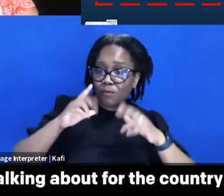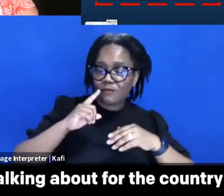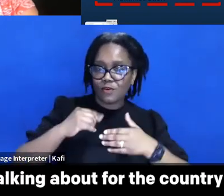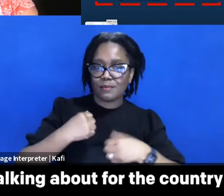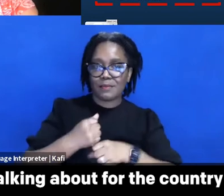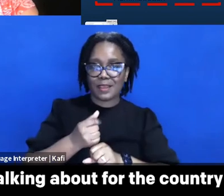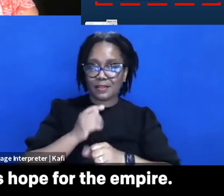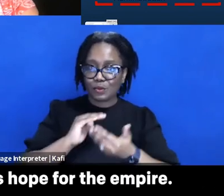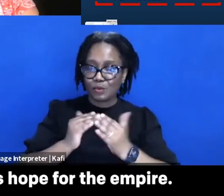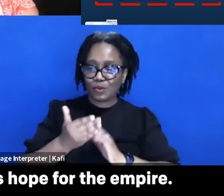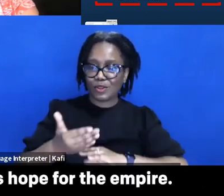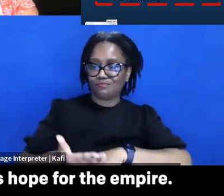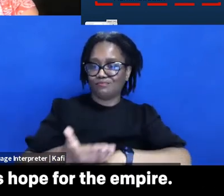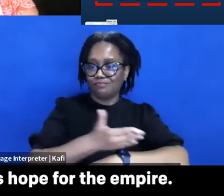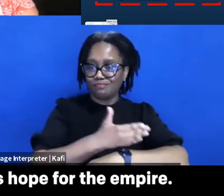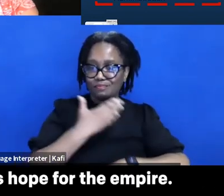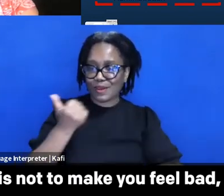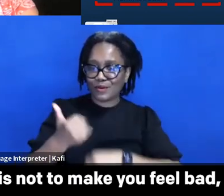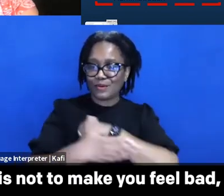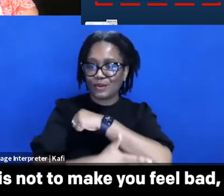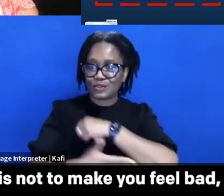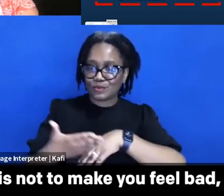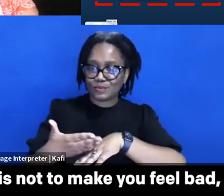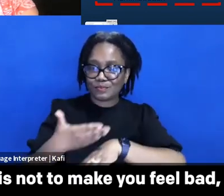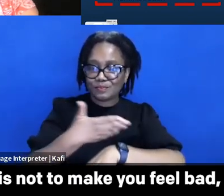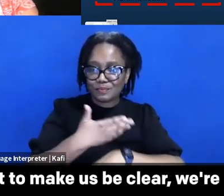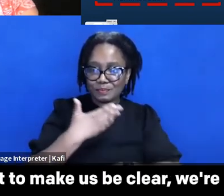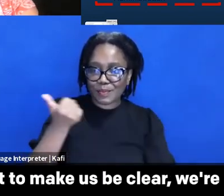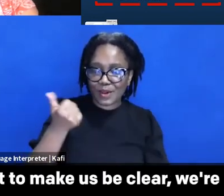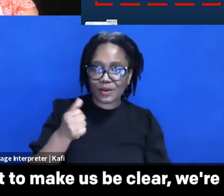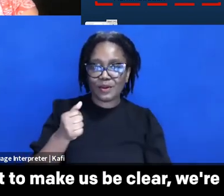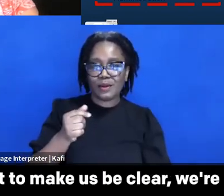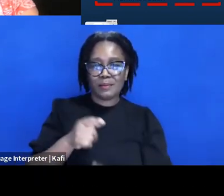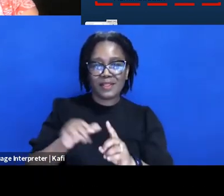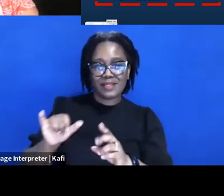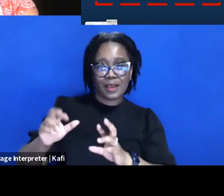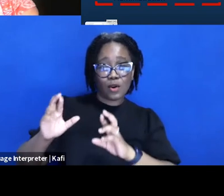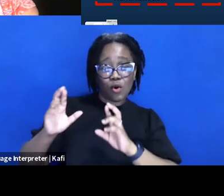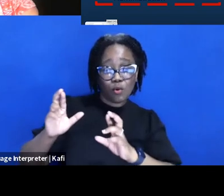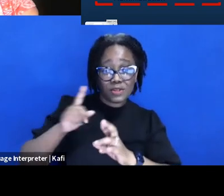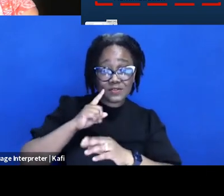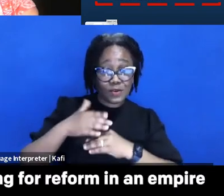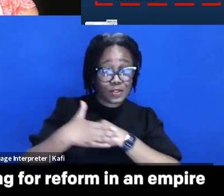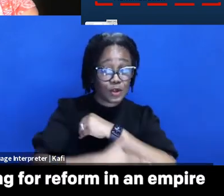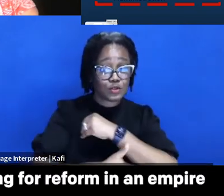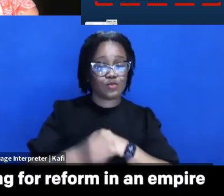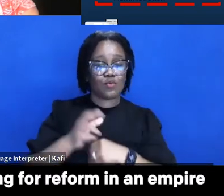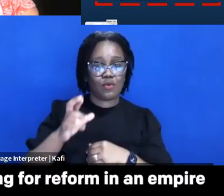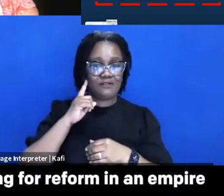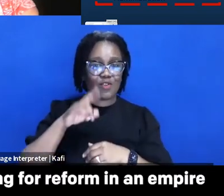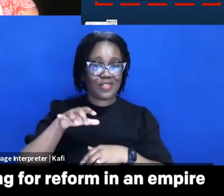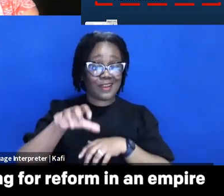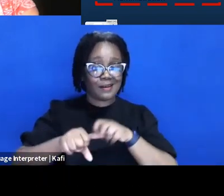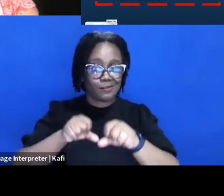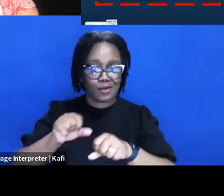talking about for the country is hope for the empire, which is not to make you feel bad, but just to make us be clear. We're hoping for